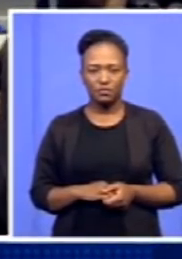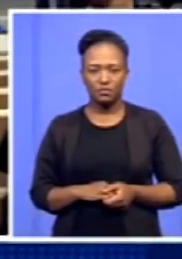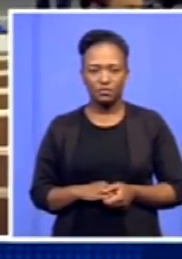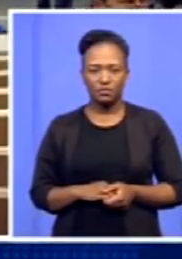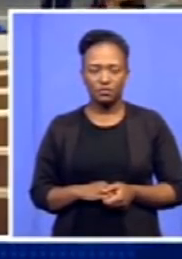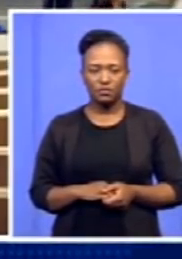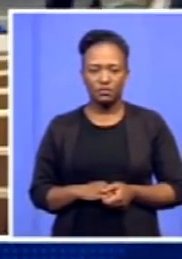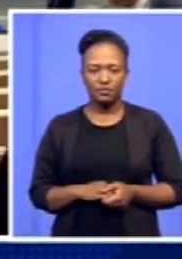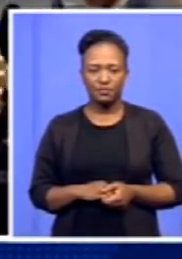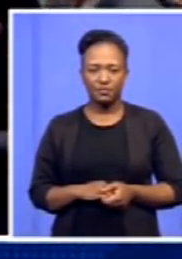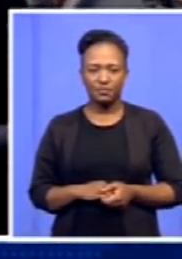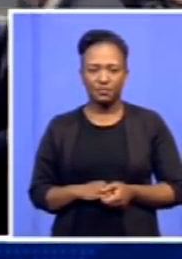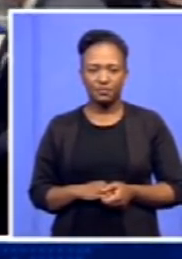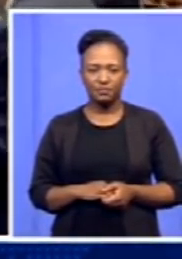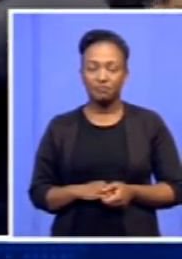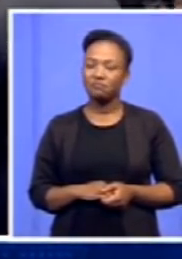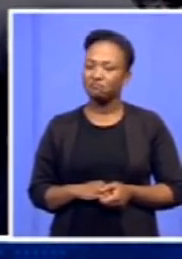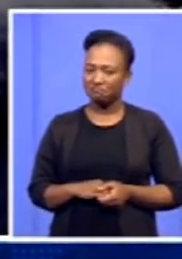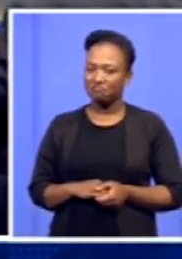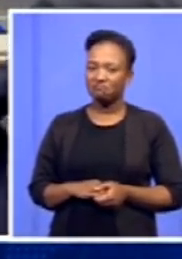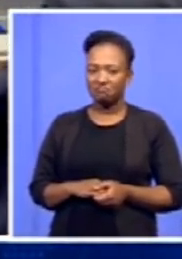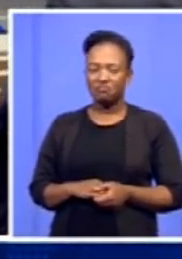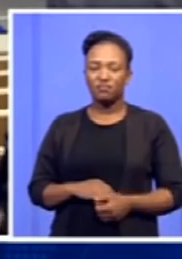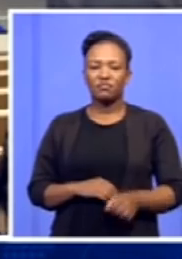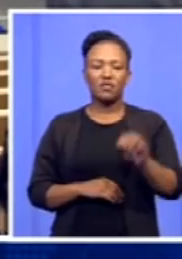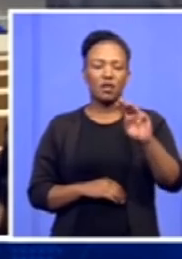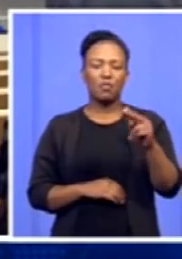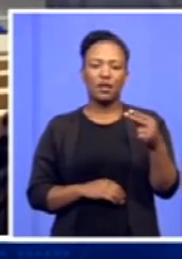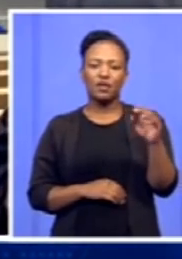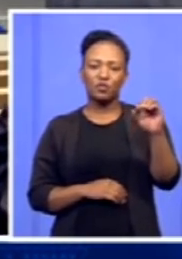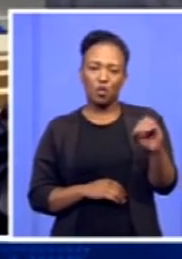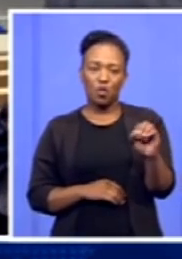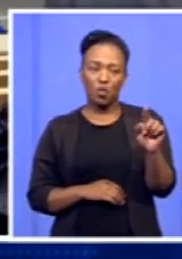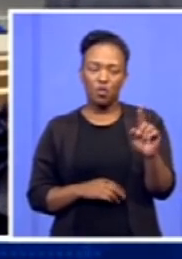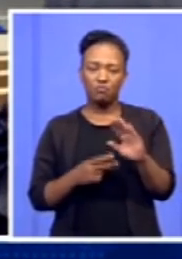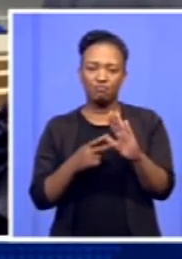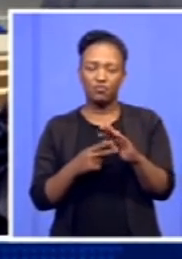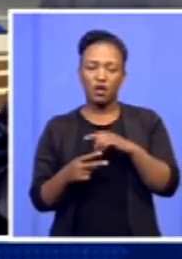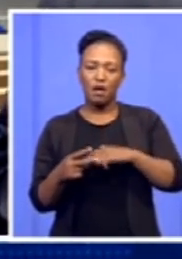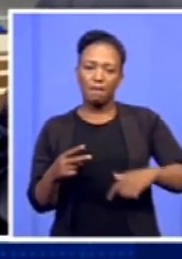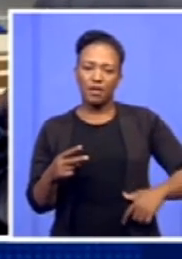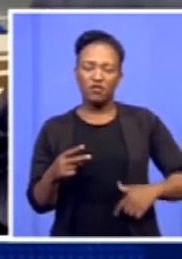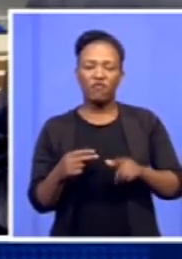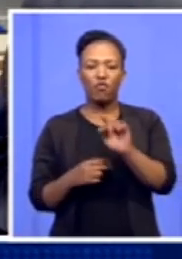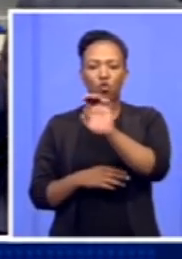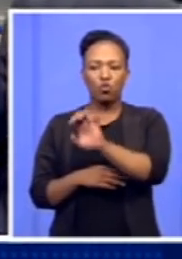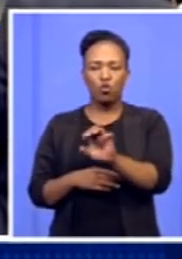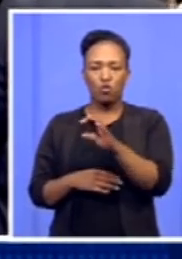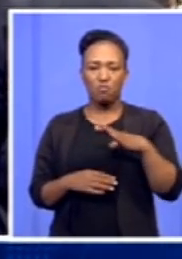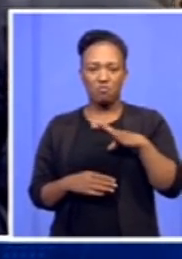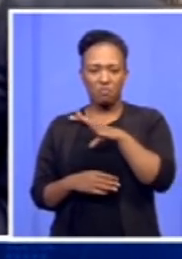All right, the World Health Organization, along with the Presidency of the European Council, the Presidency of France,